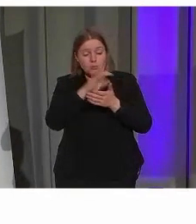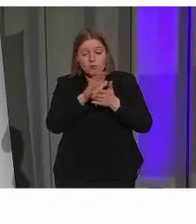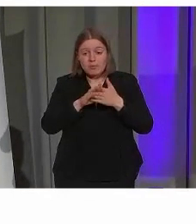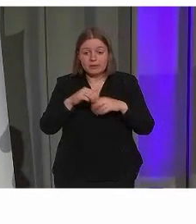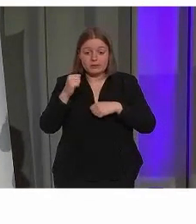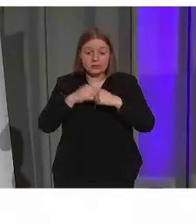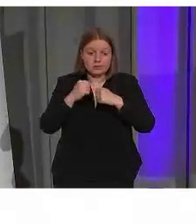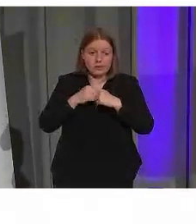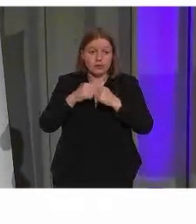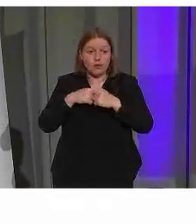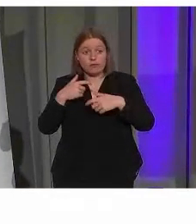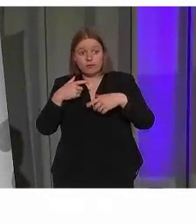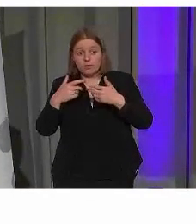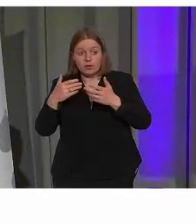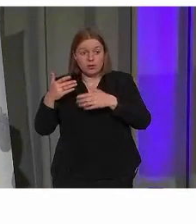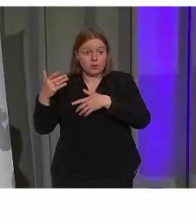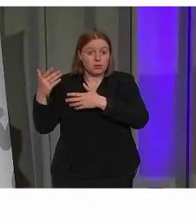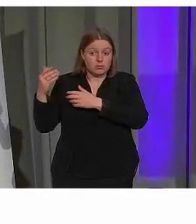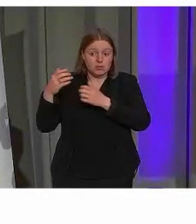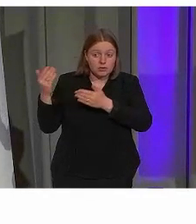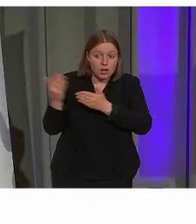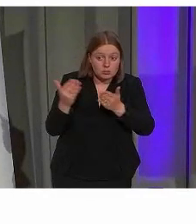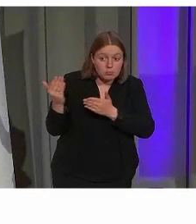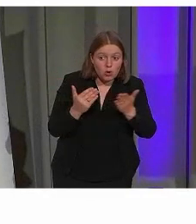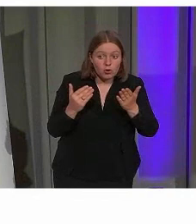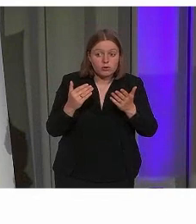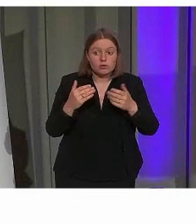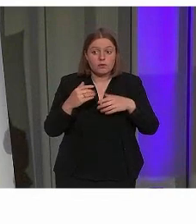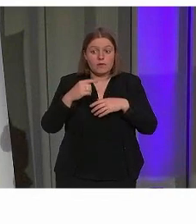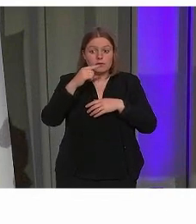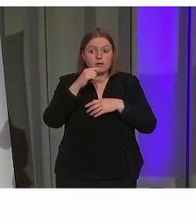the garum from Baelo Claudia.